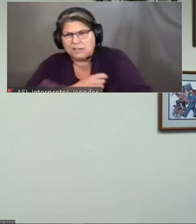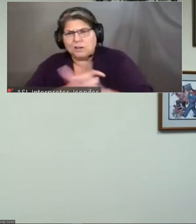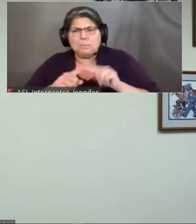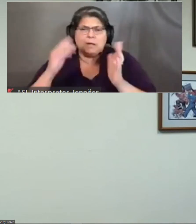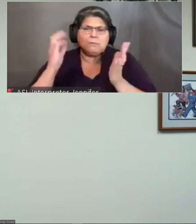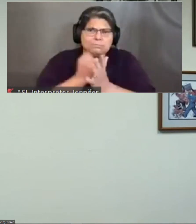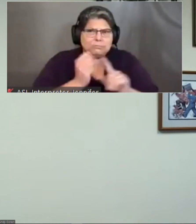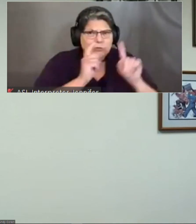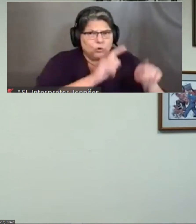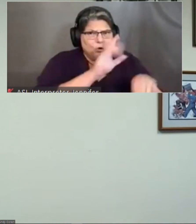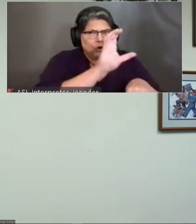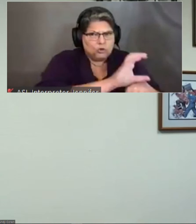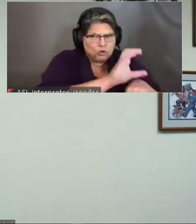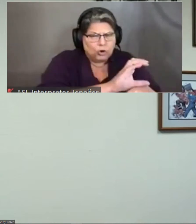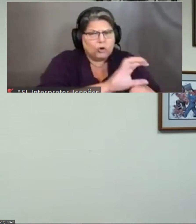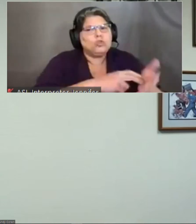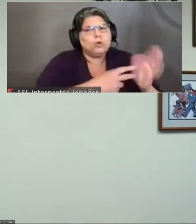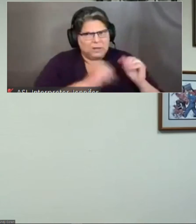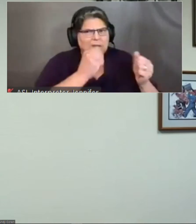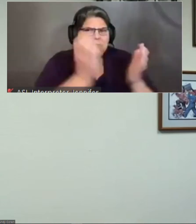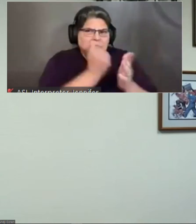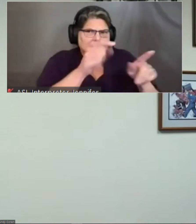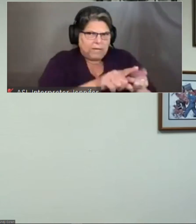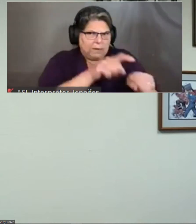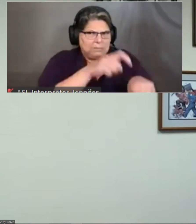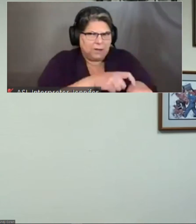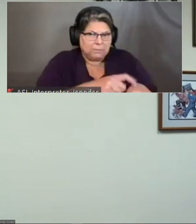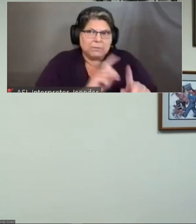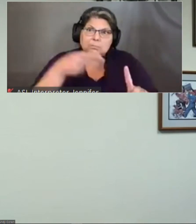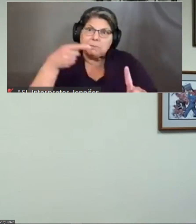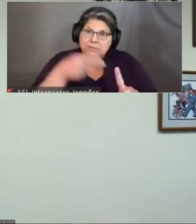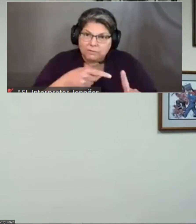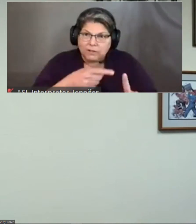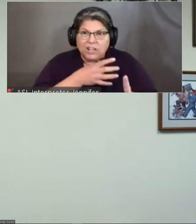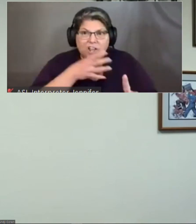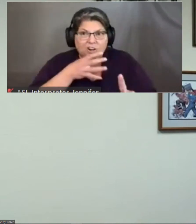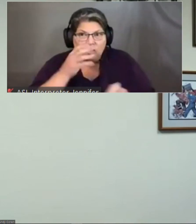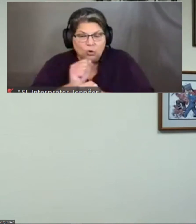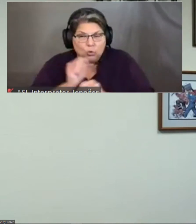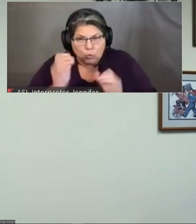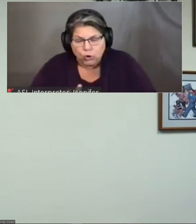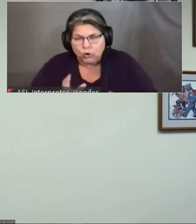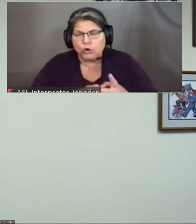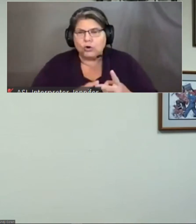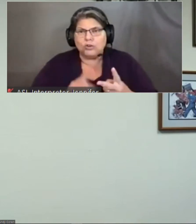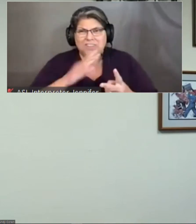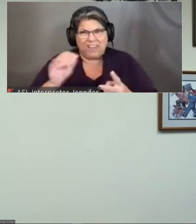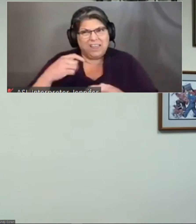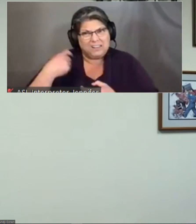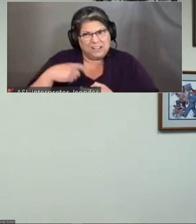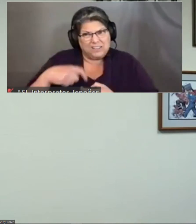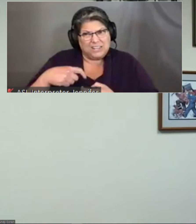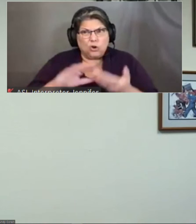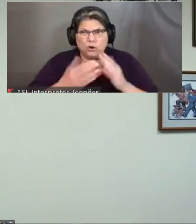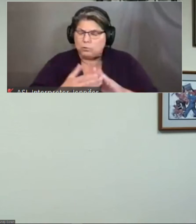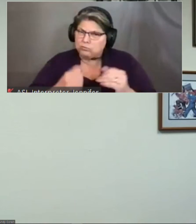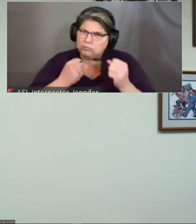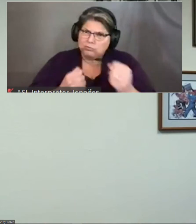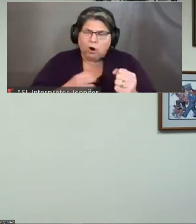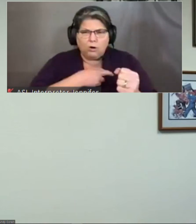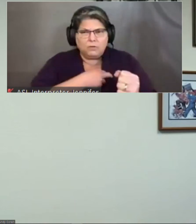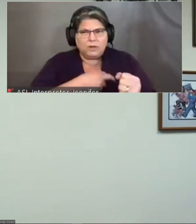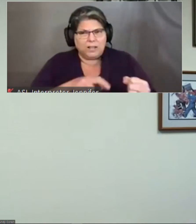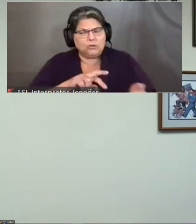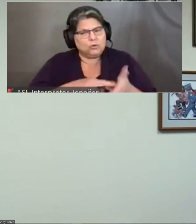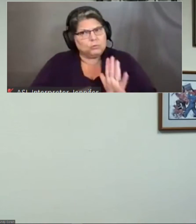affects agricultural workers. And in particular, the Hispanic community is very religious. And this would be very good to, again,